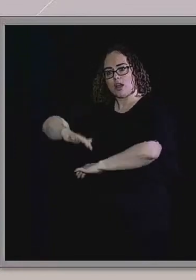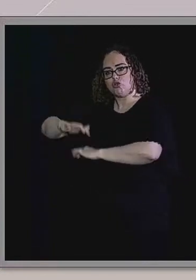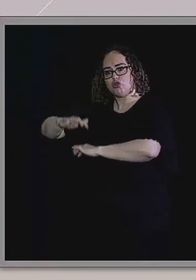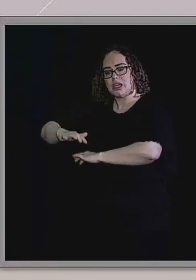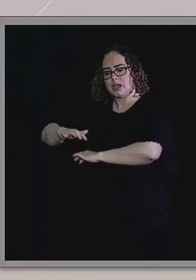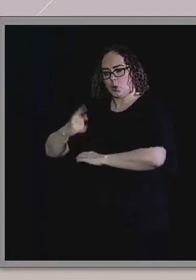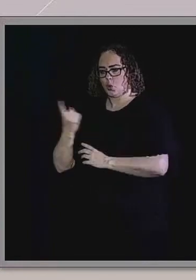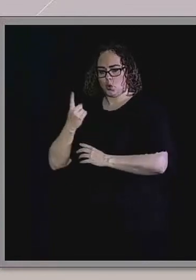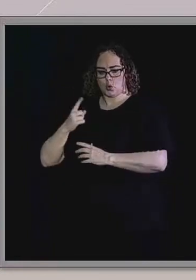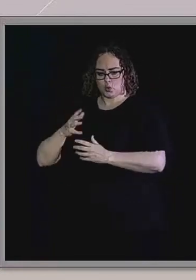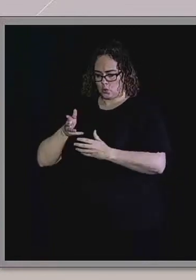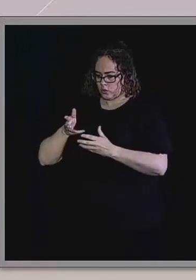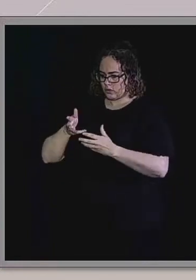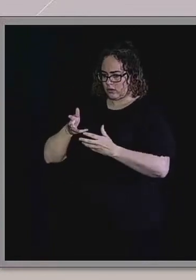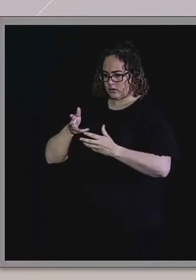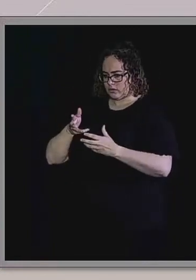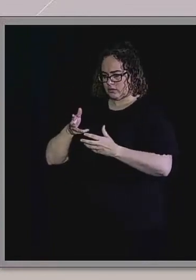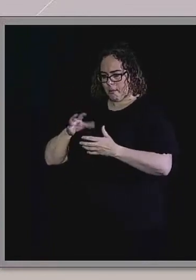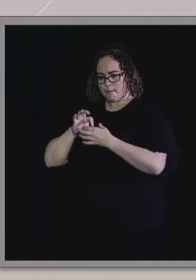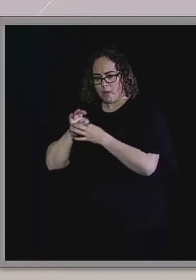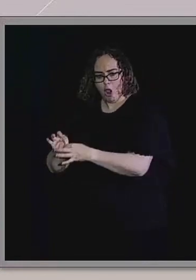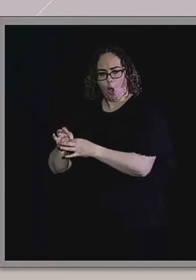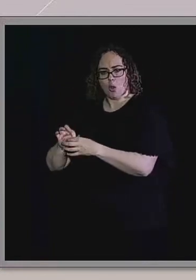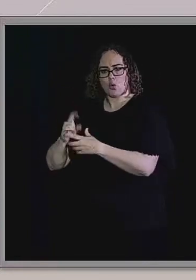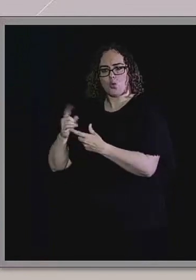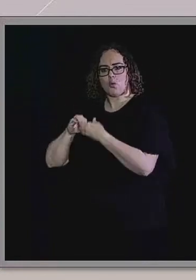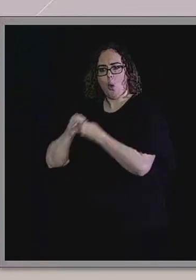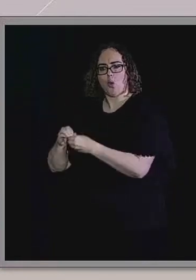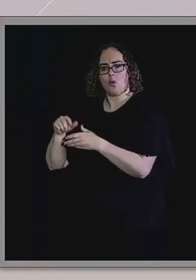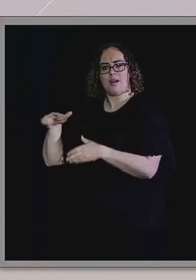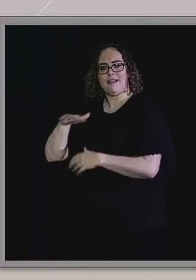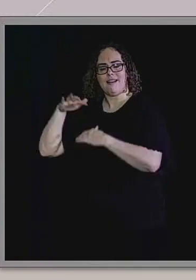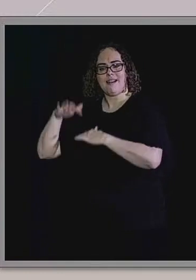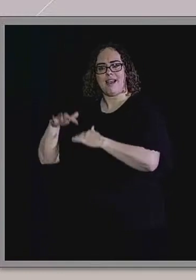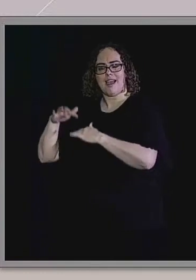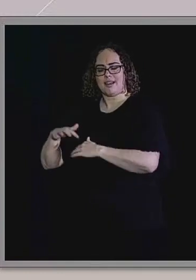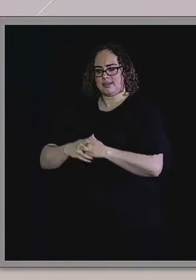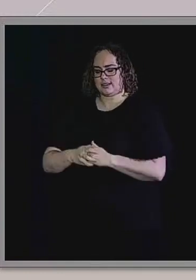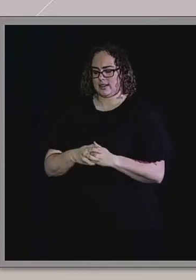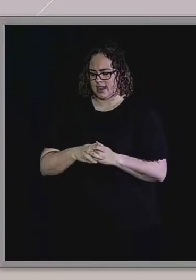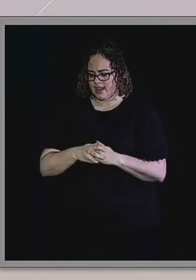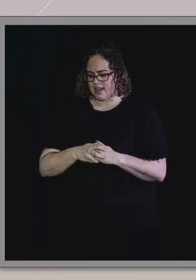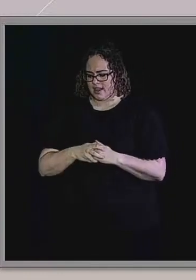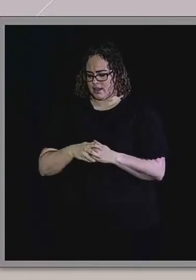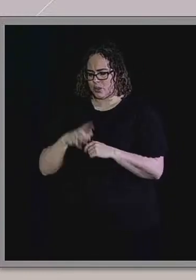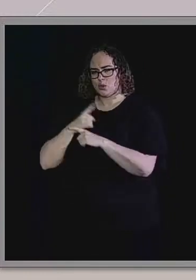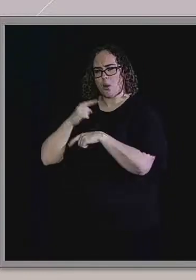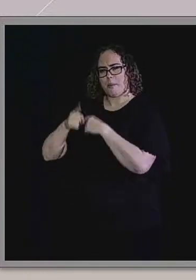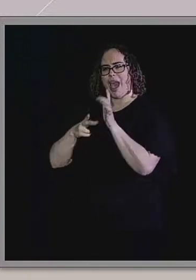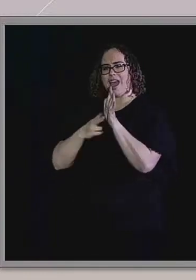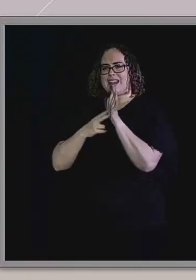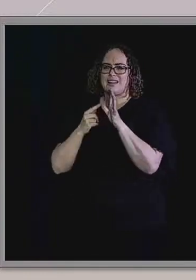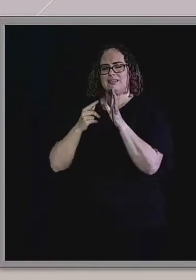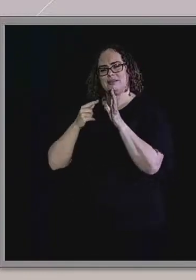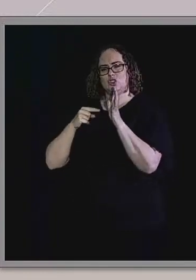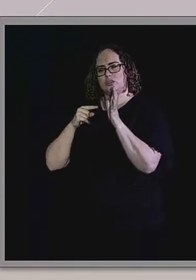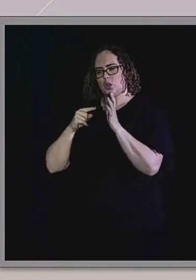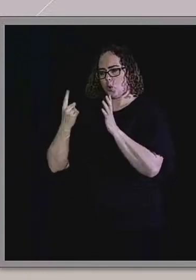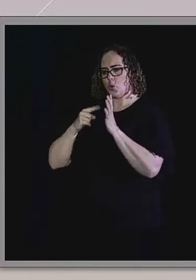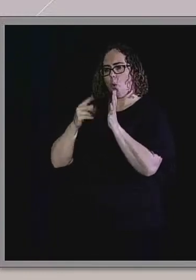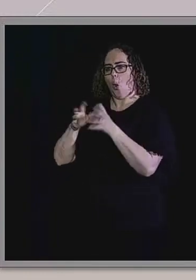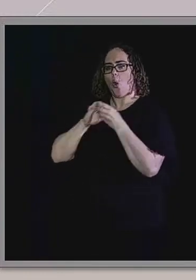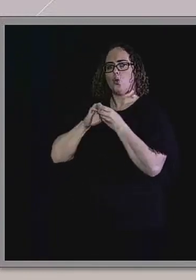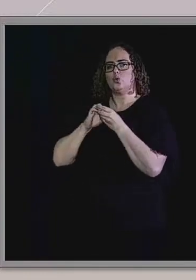who were kind of putting forward that they were the one that had the entitlement and all of that stuff. So I went to see him one day and I